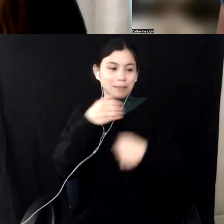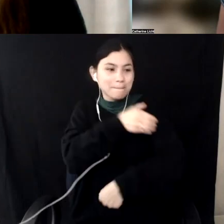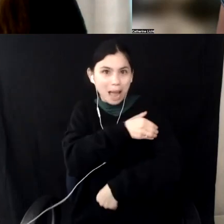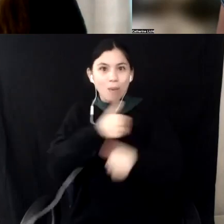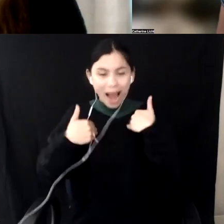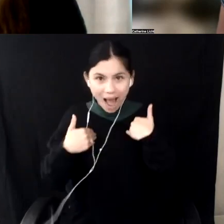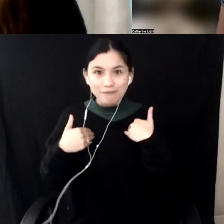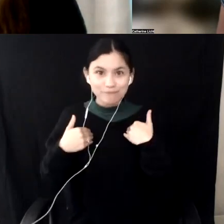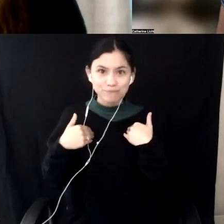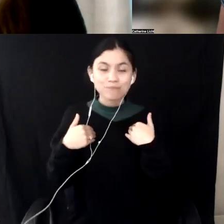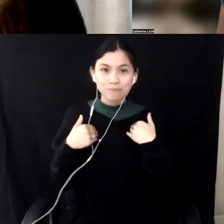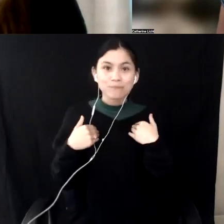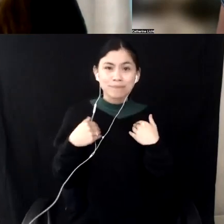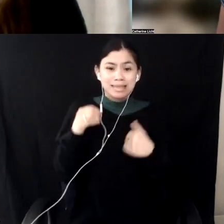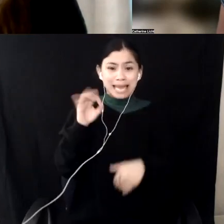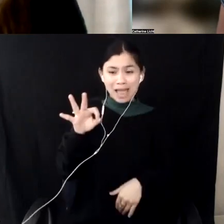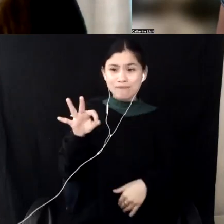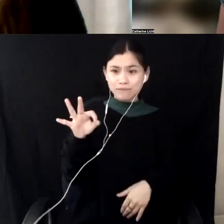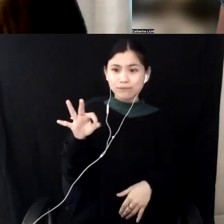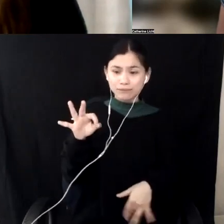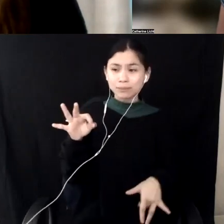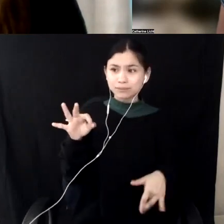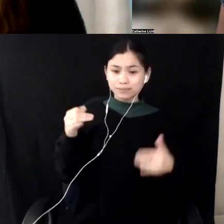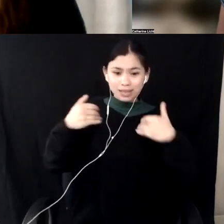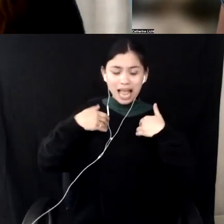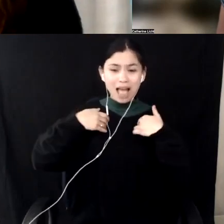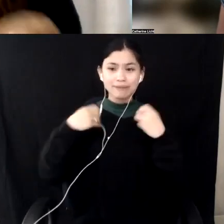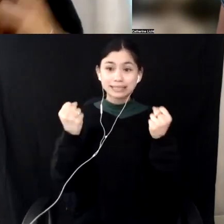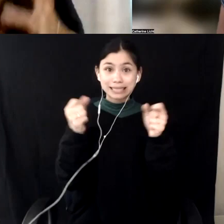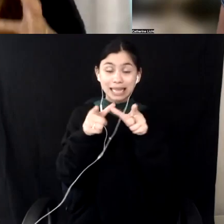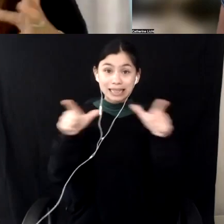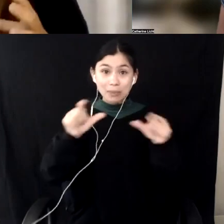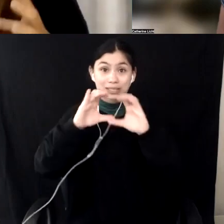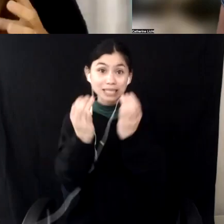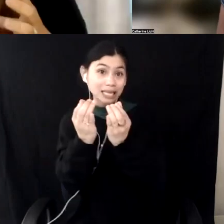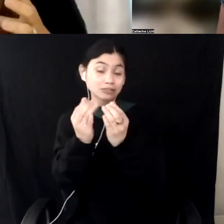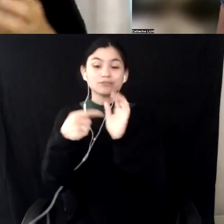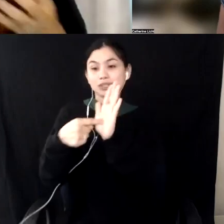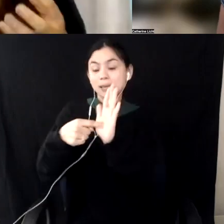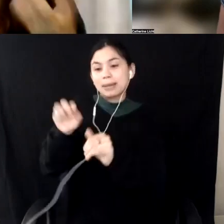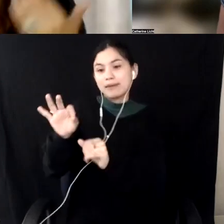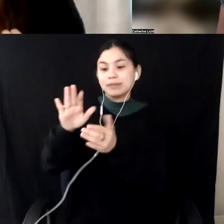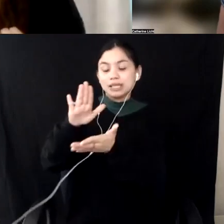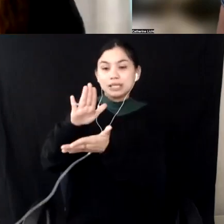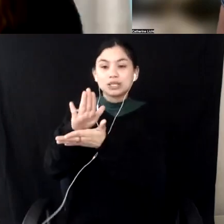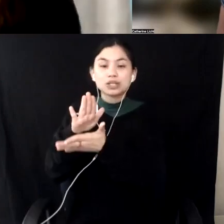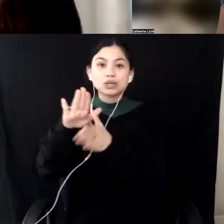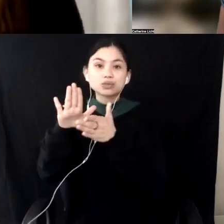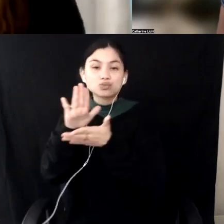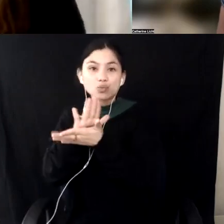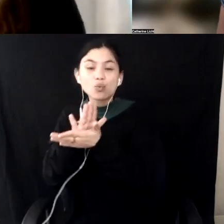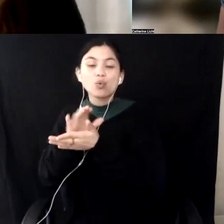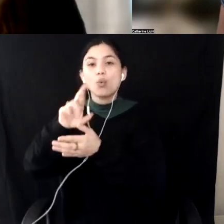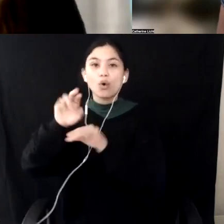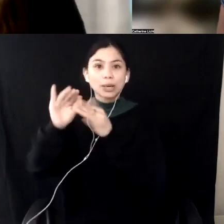And if they have sign language classes for like that school or that community, the school